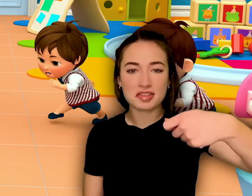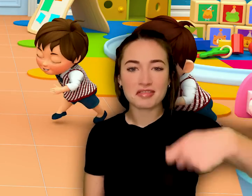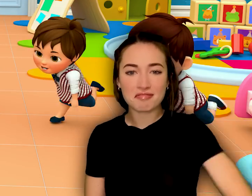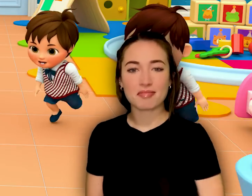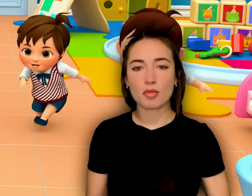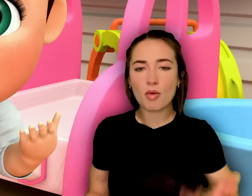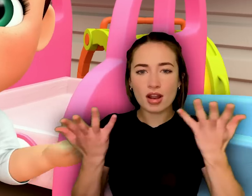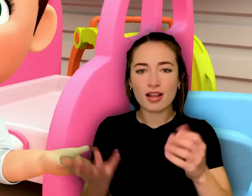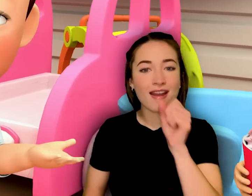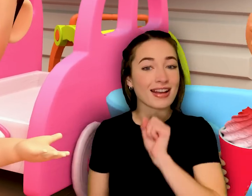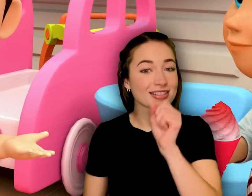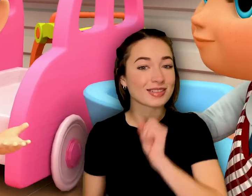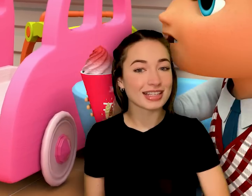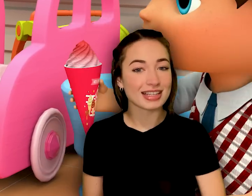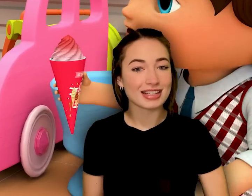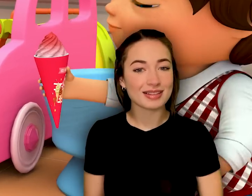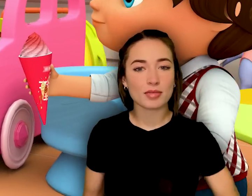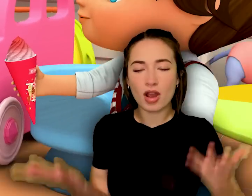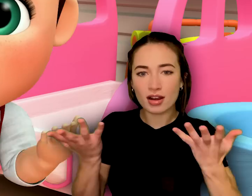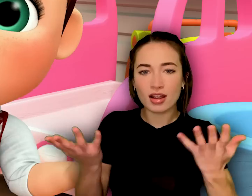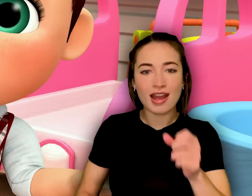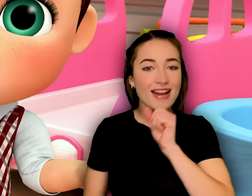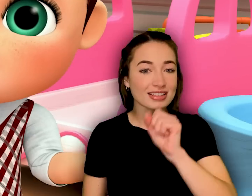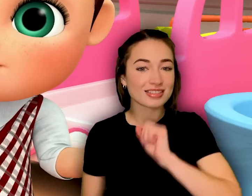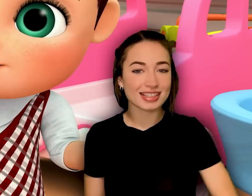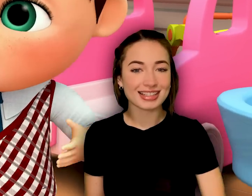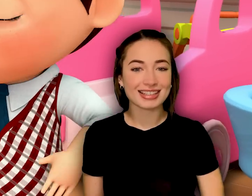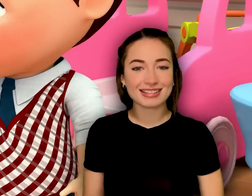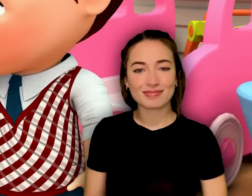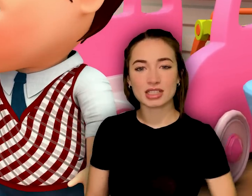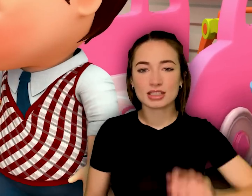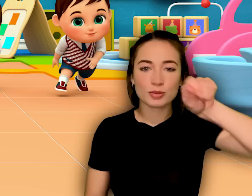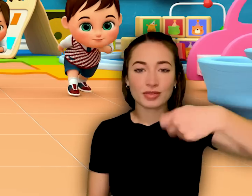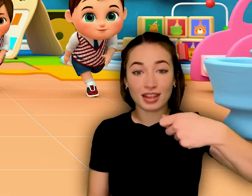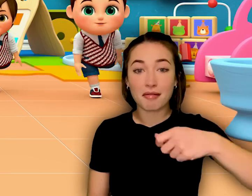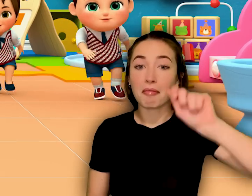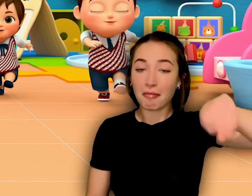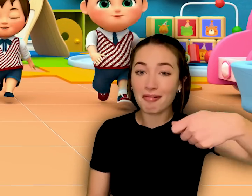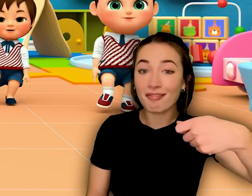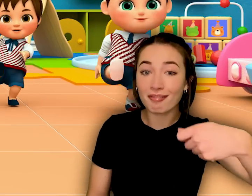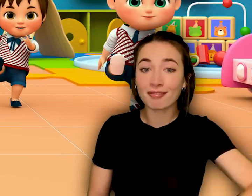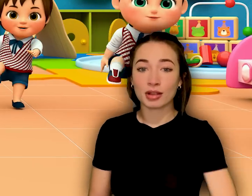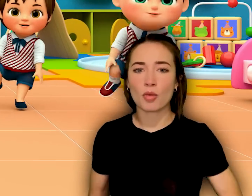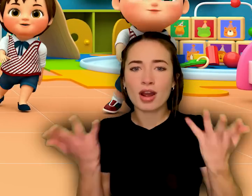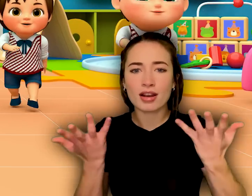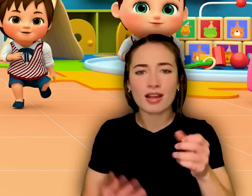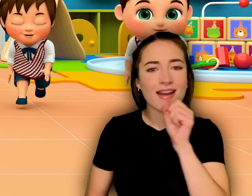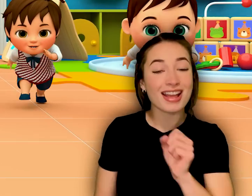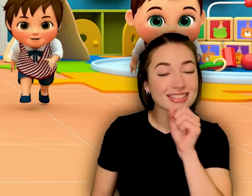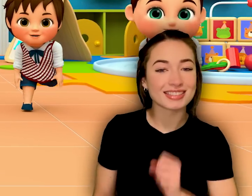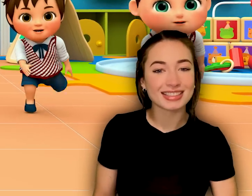that get a sco of that what ice cream what ice cream get a sco of that get a sco of